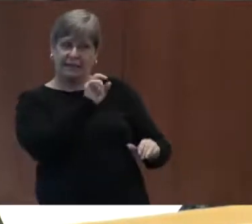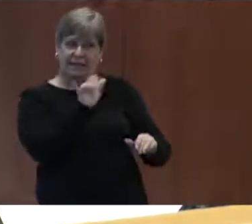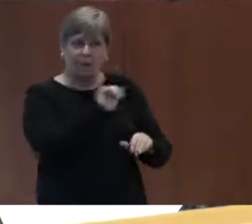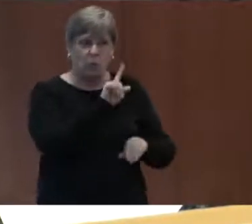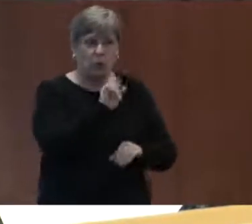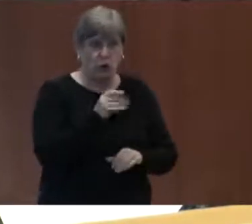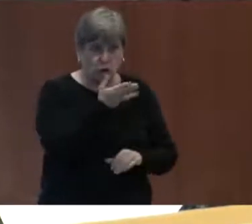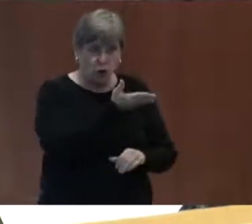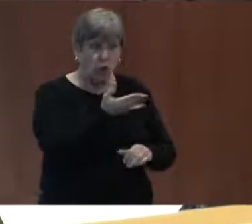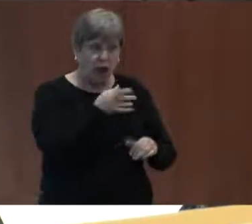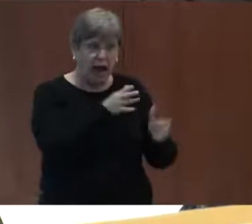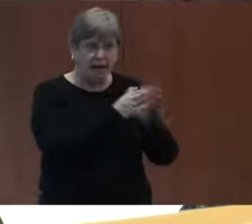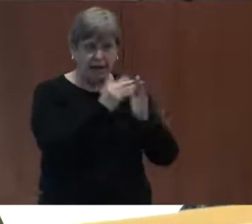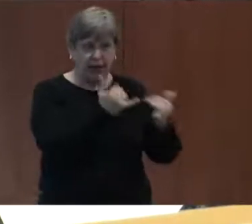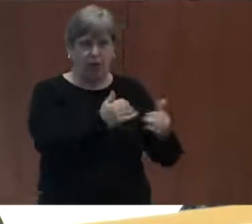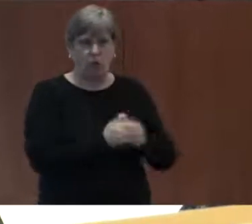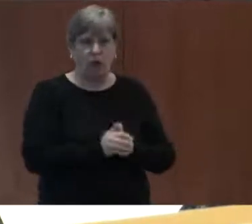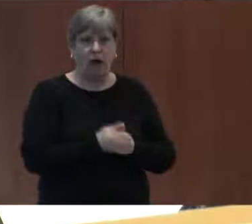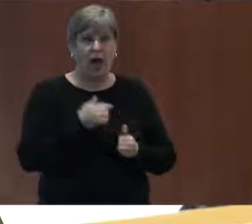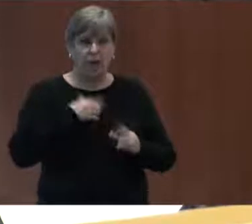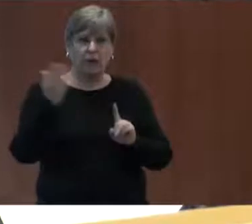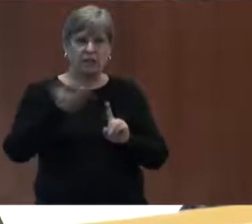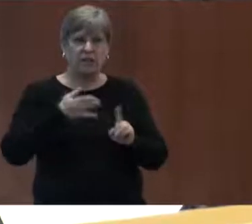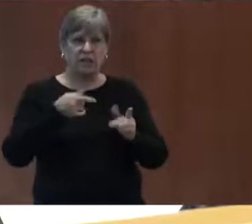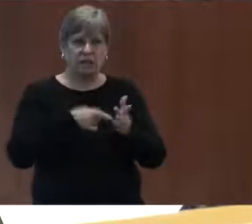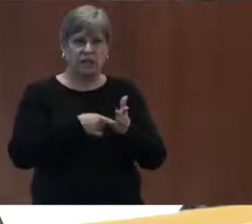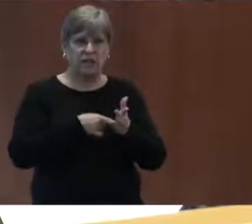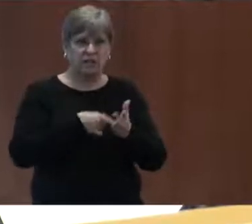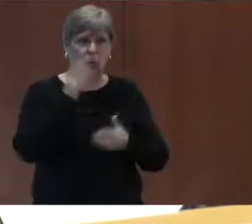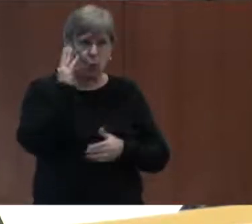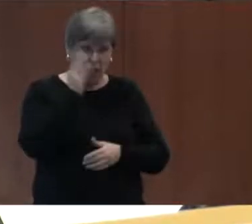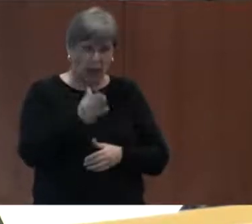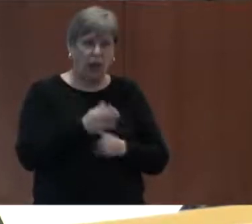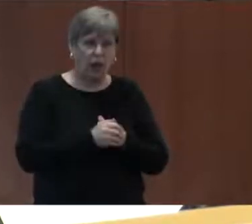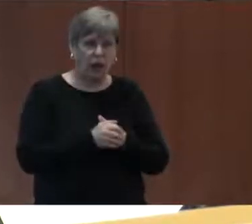had. And I'm convinced at this point that this will,